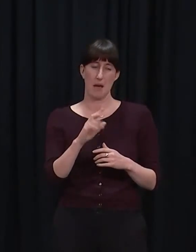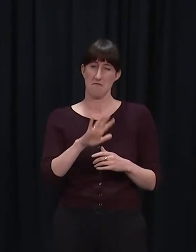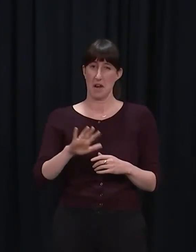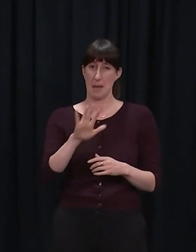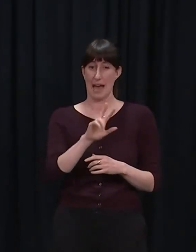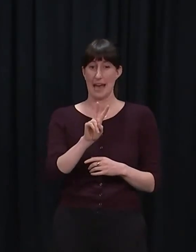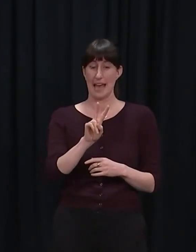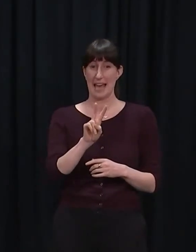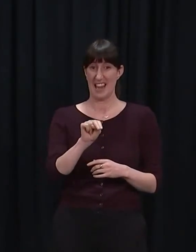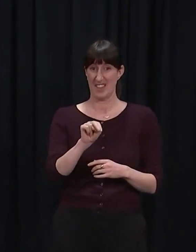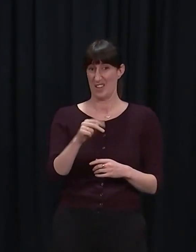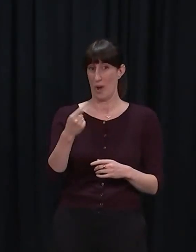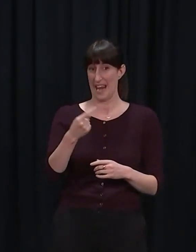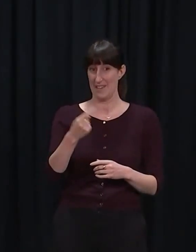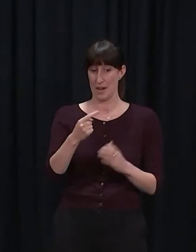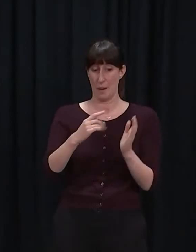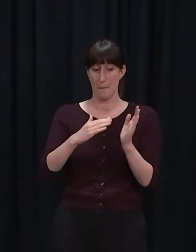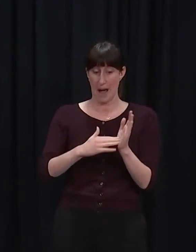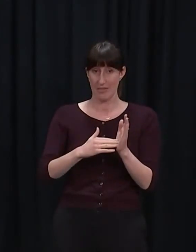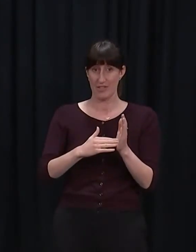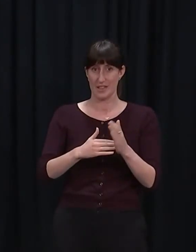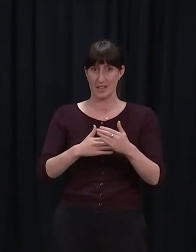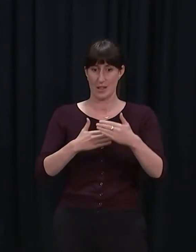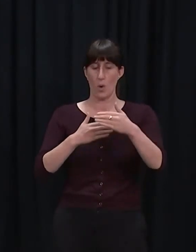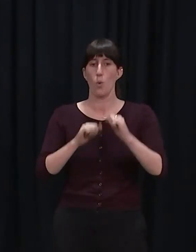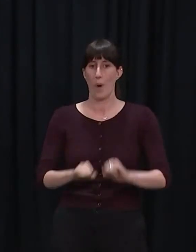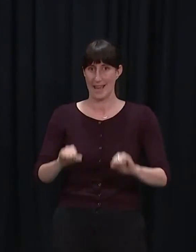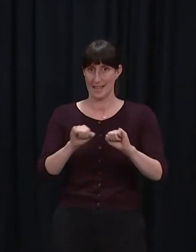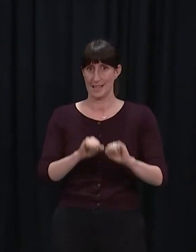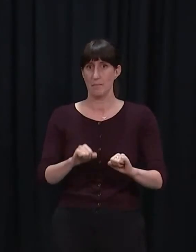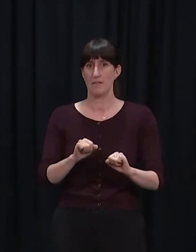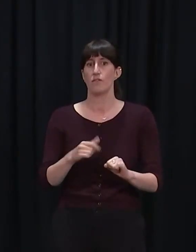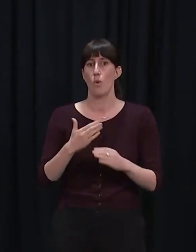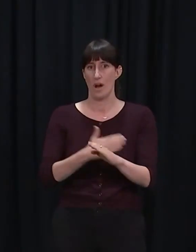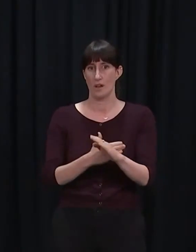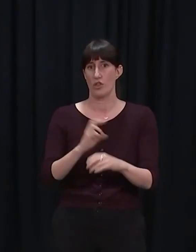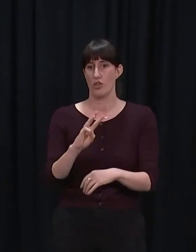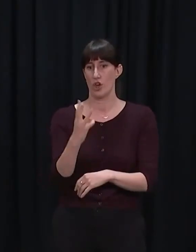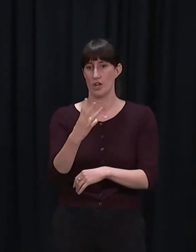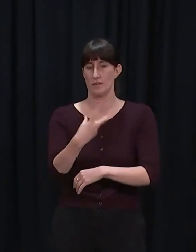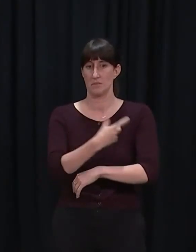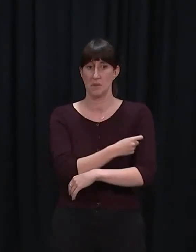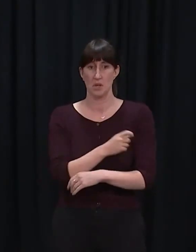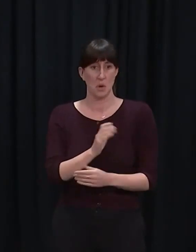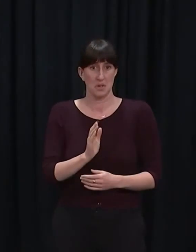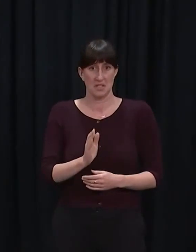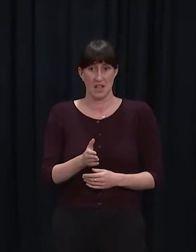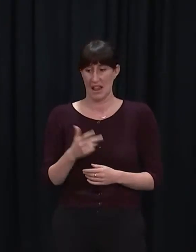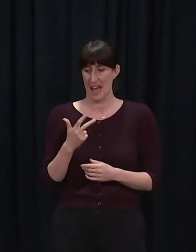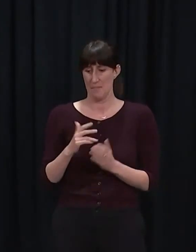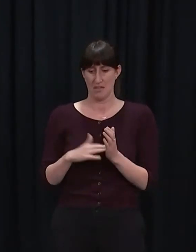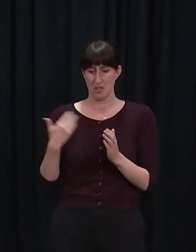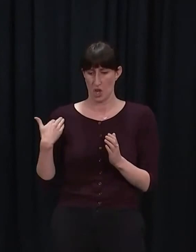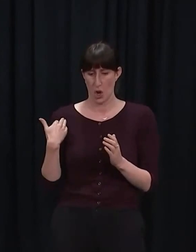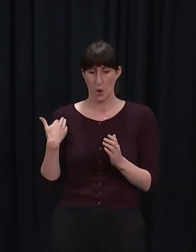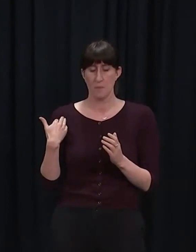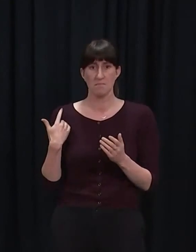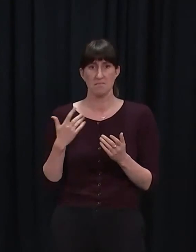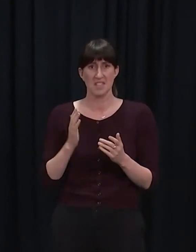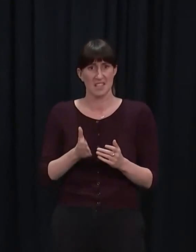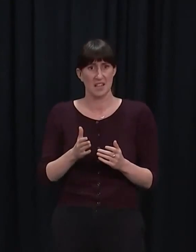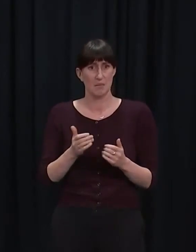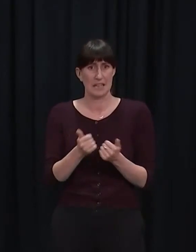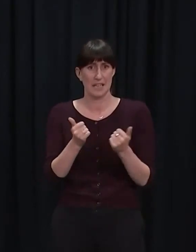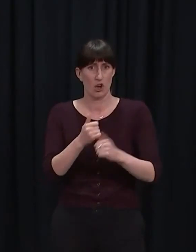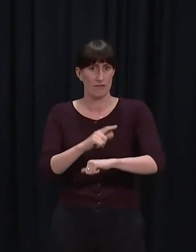months, I think. So we're certainly still within that window for those earliest people in New Zealand who have been vaccinated. But it really